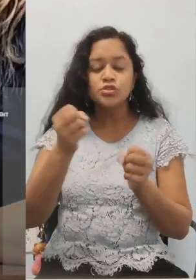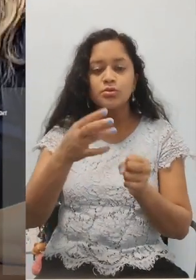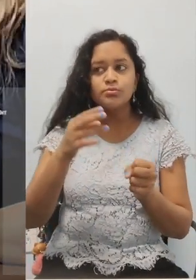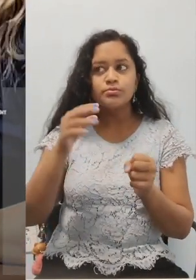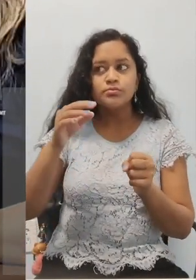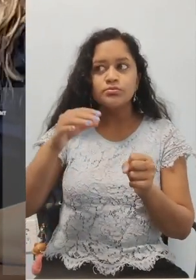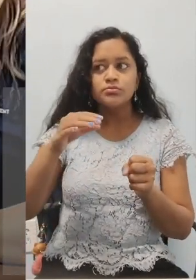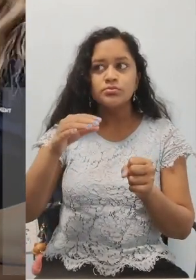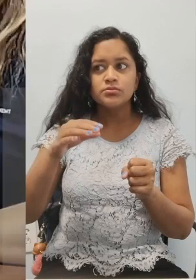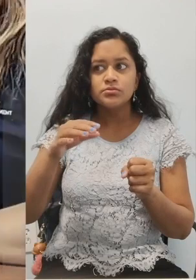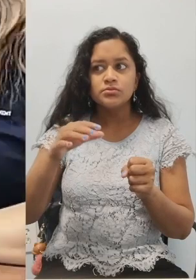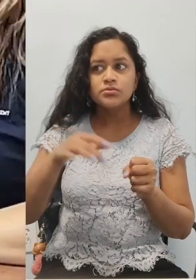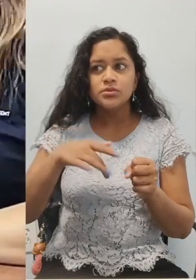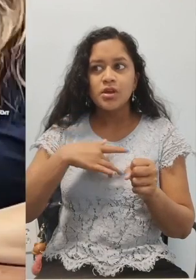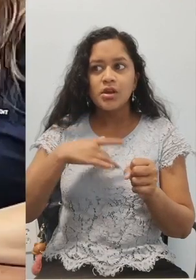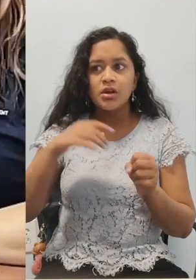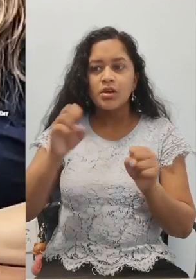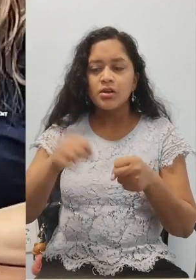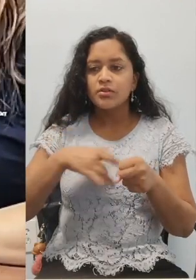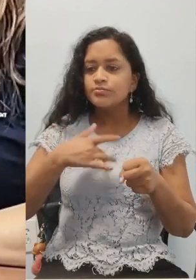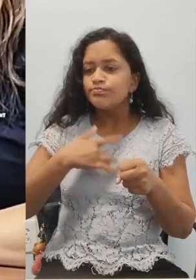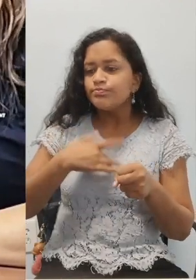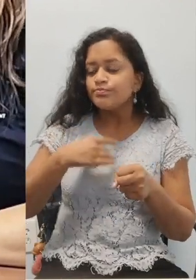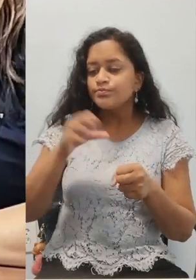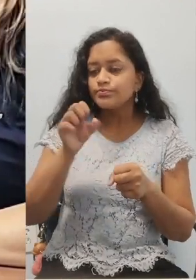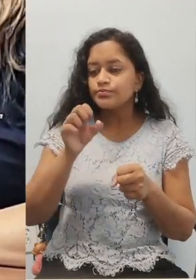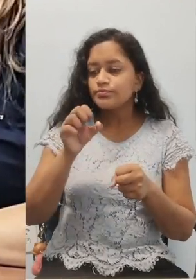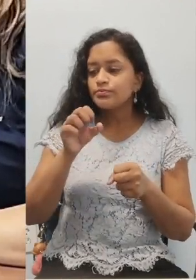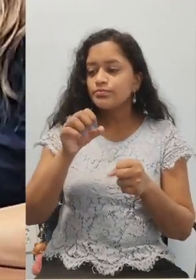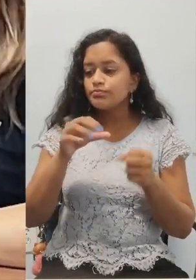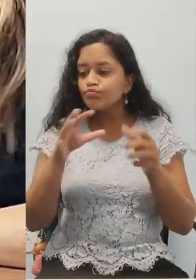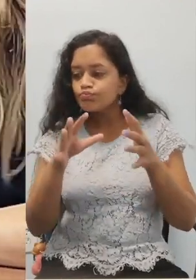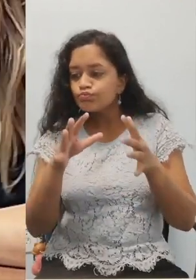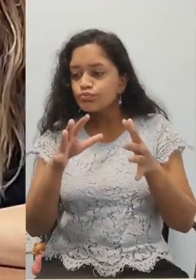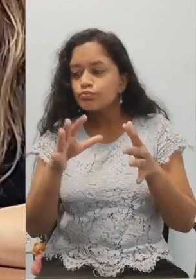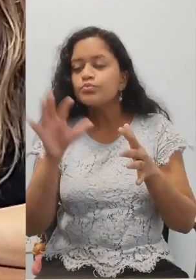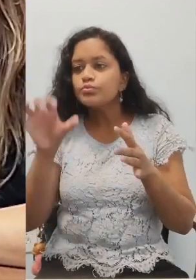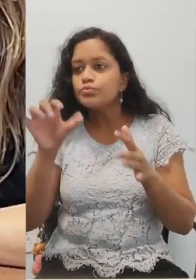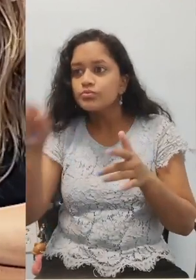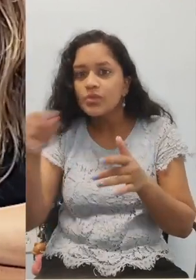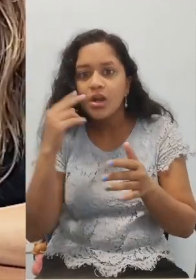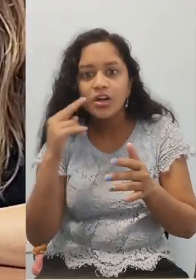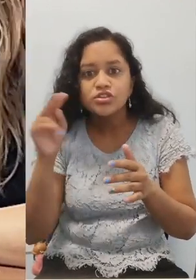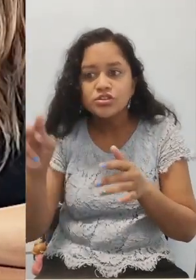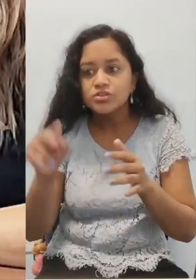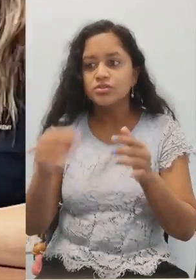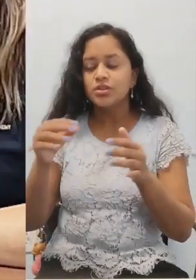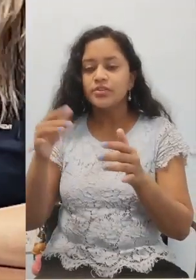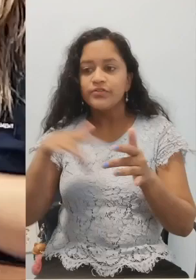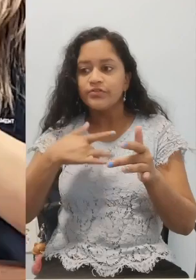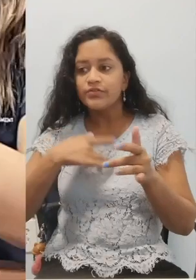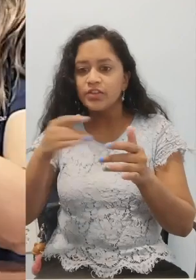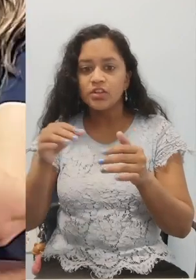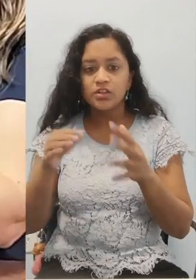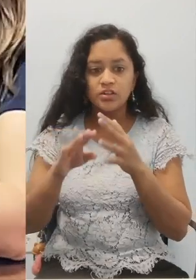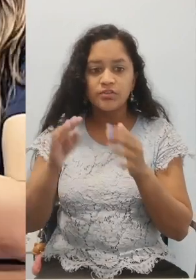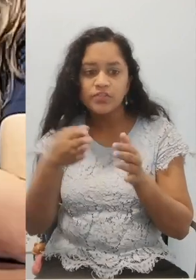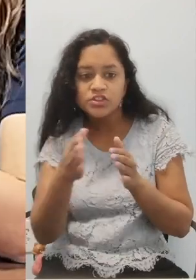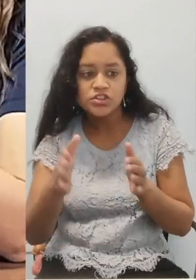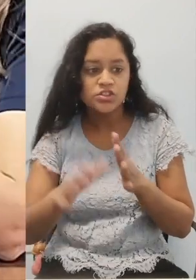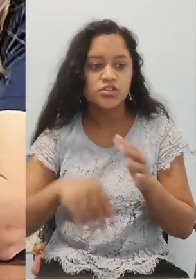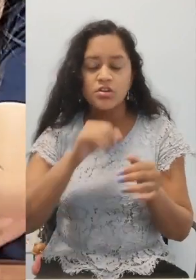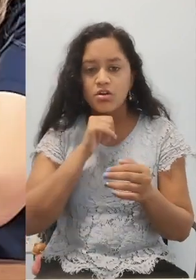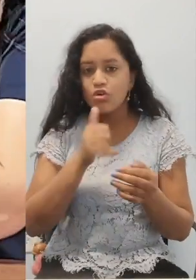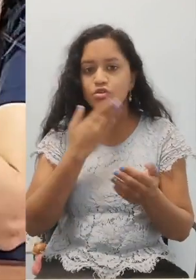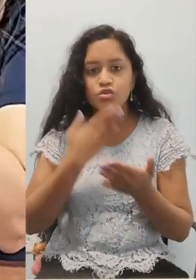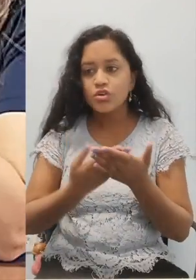This guy is not okay. It needs to be taken out, right? So the shark goes after the grouper and it either takes half of it